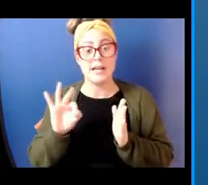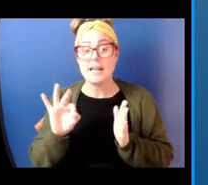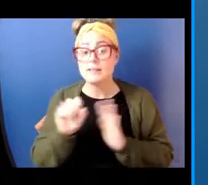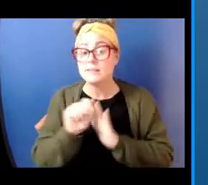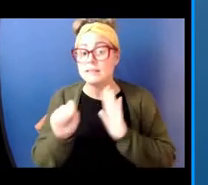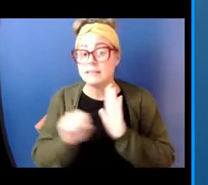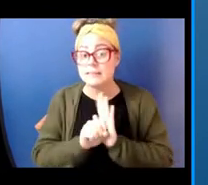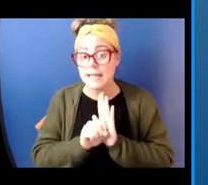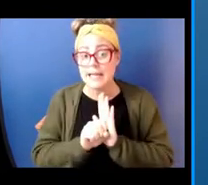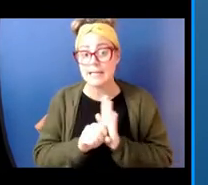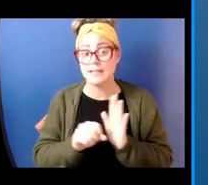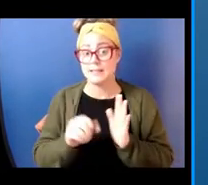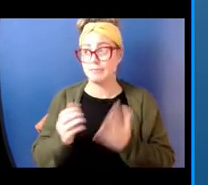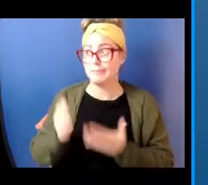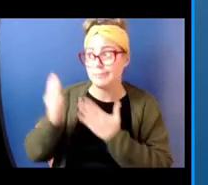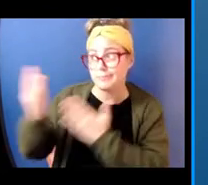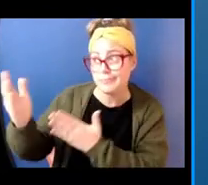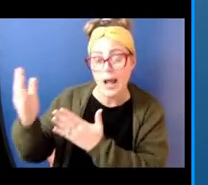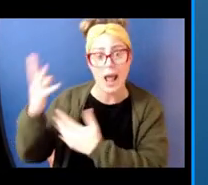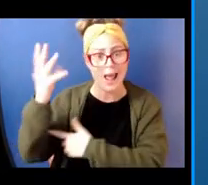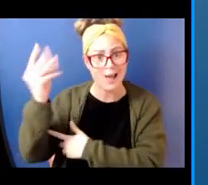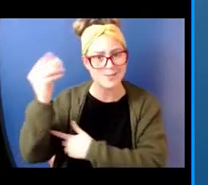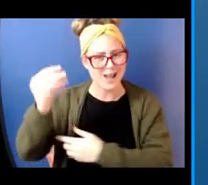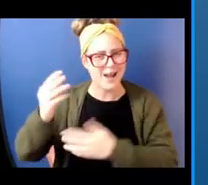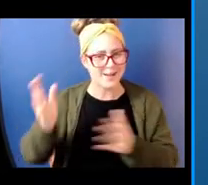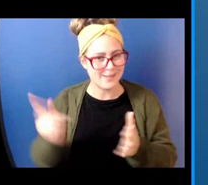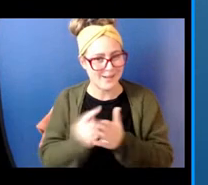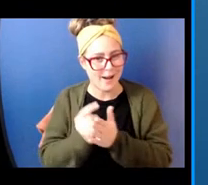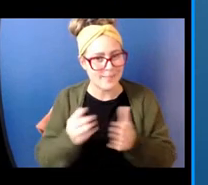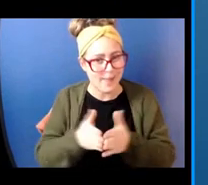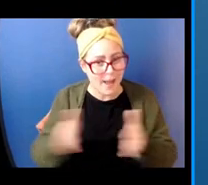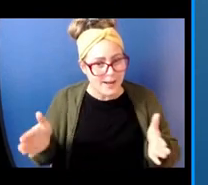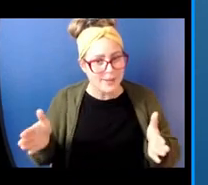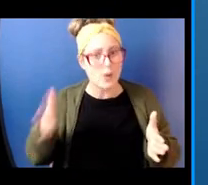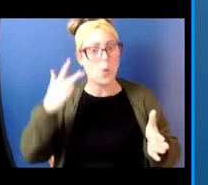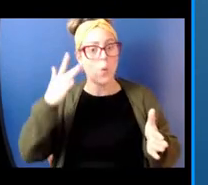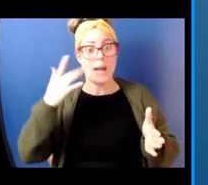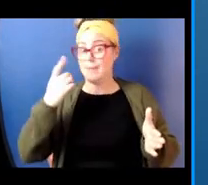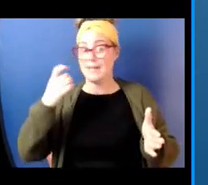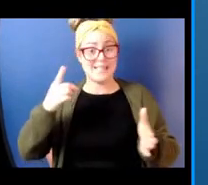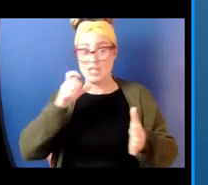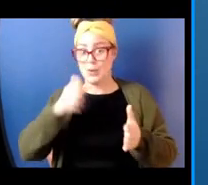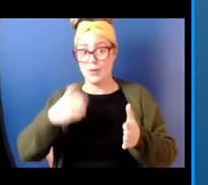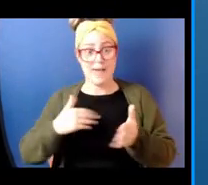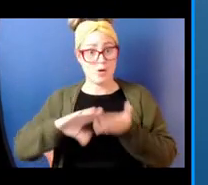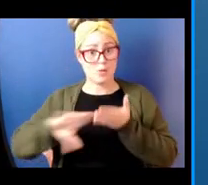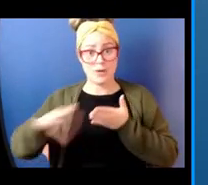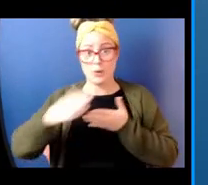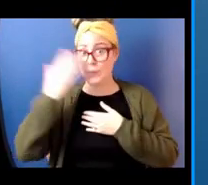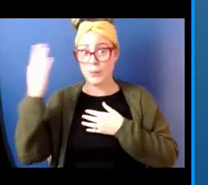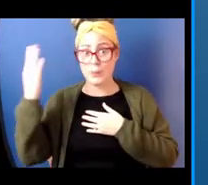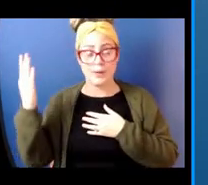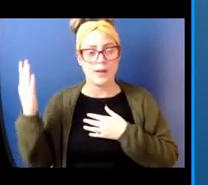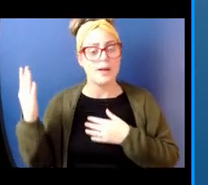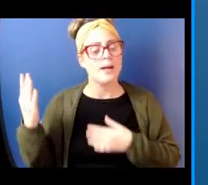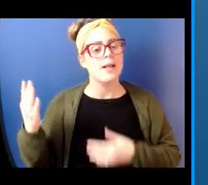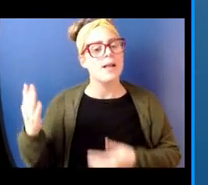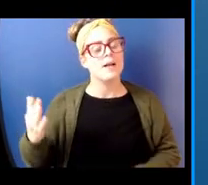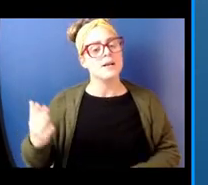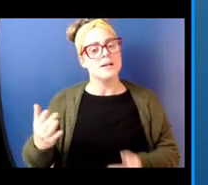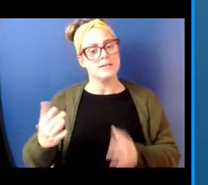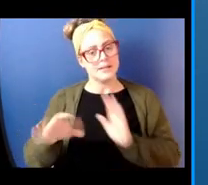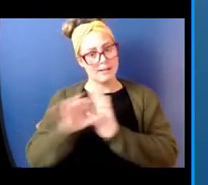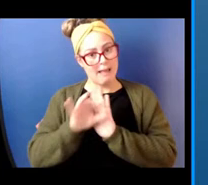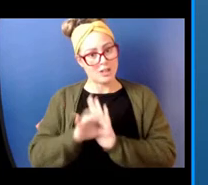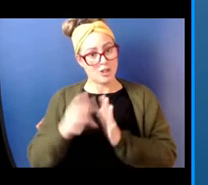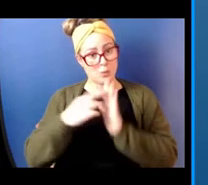of the window because they don't have a waiver um our rules the delegate selection rule was really clearly specify